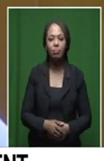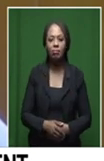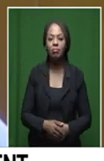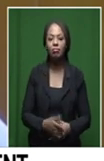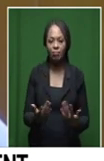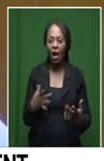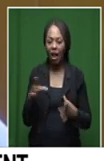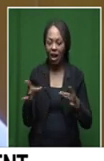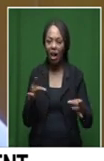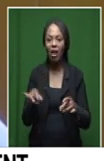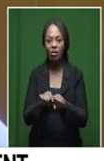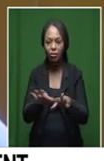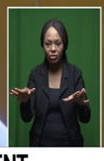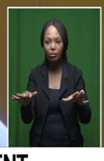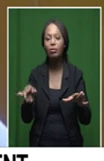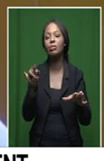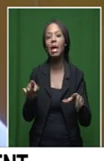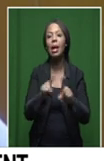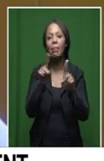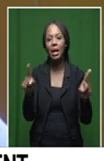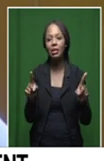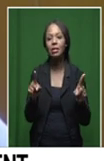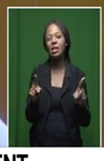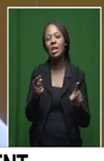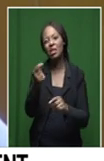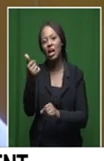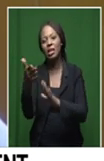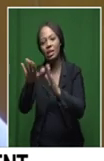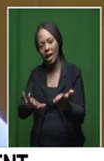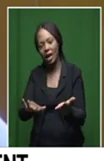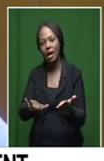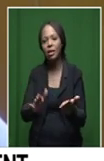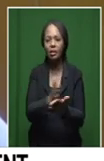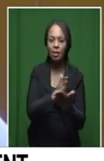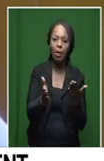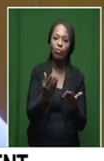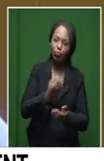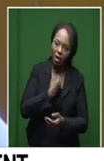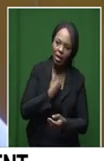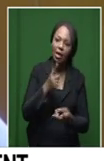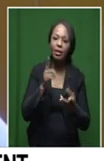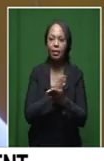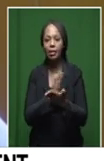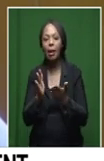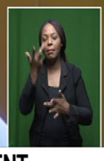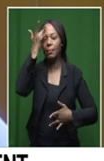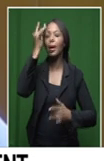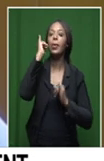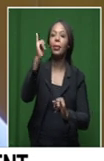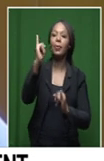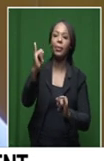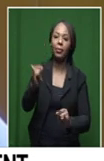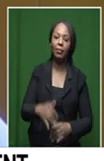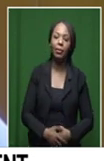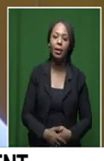see some severe cases and some deaths. And we know that the vaccines are